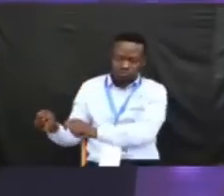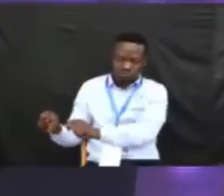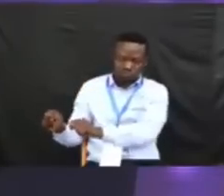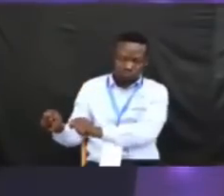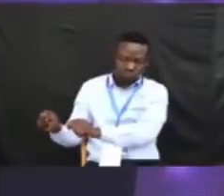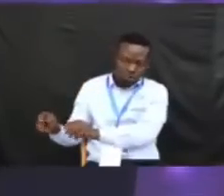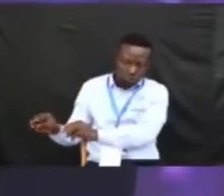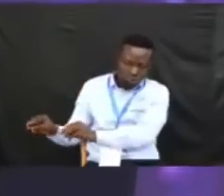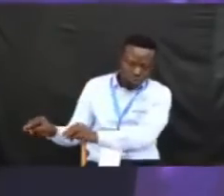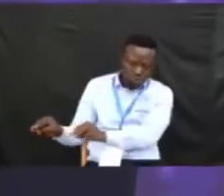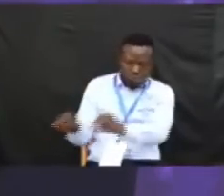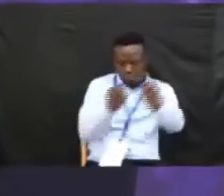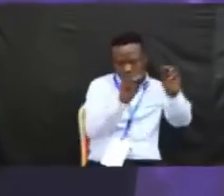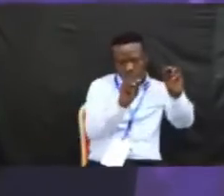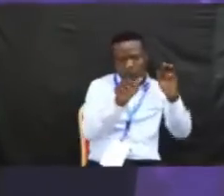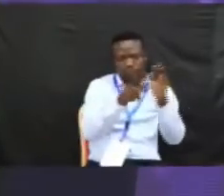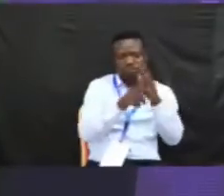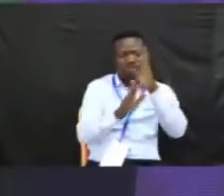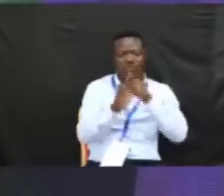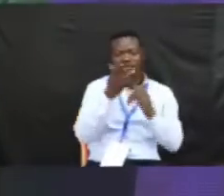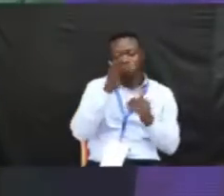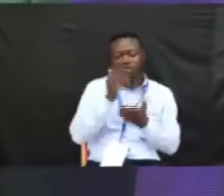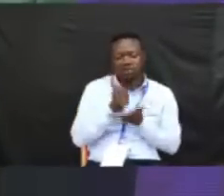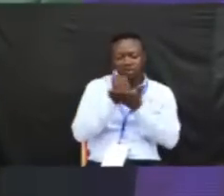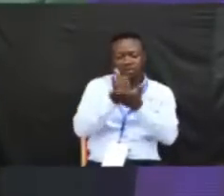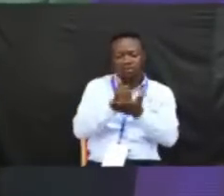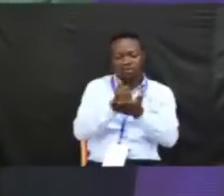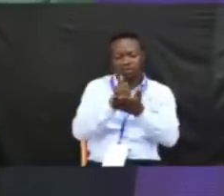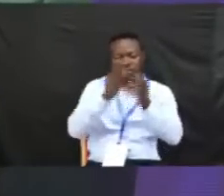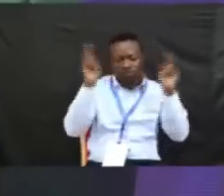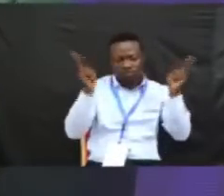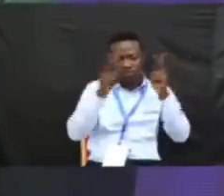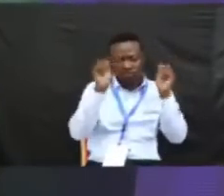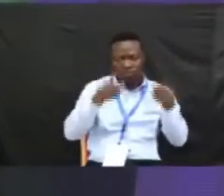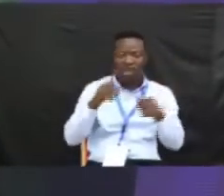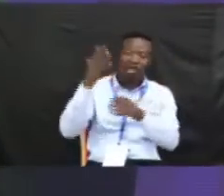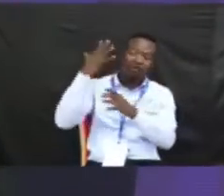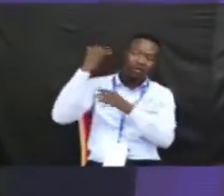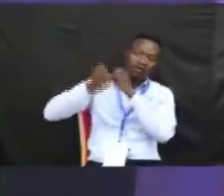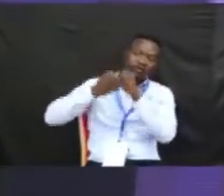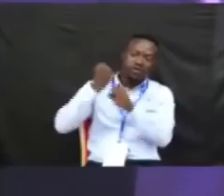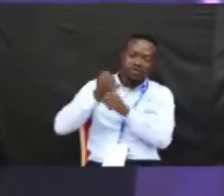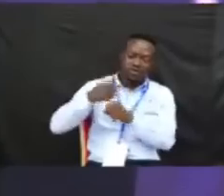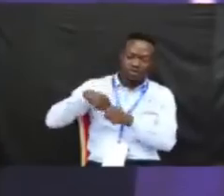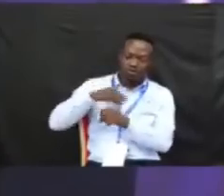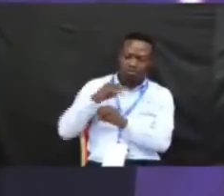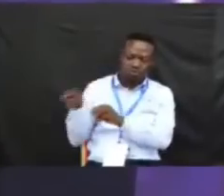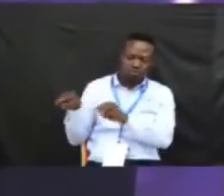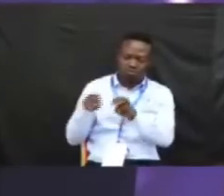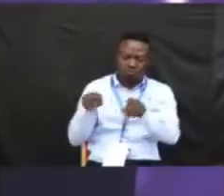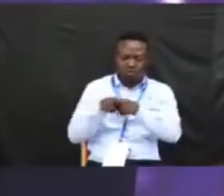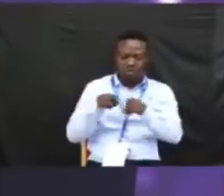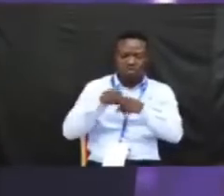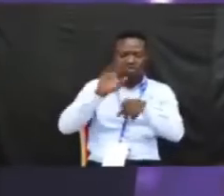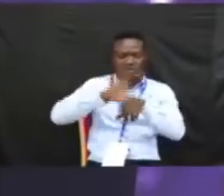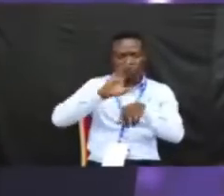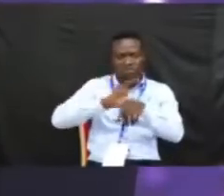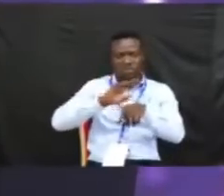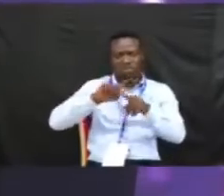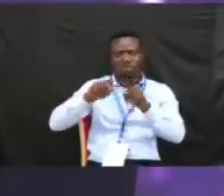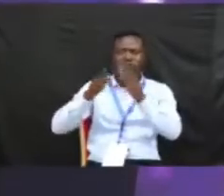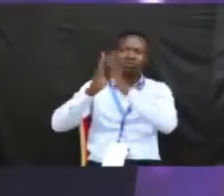and God granted them victory. 5 years ago we were also in transition as a church but